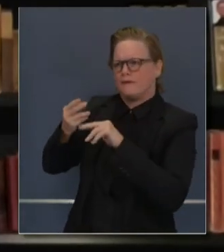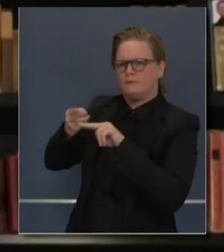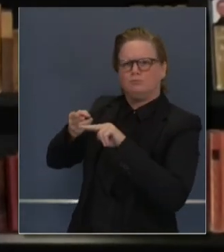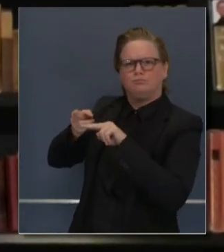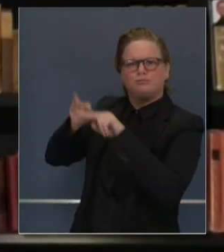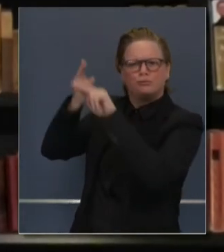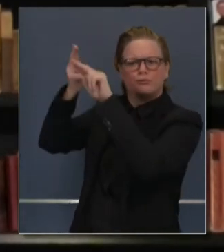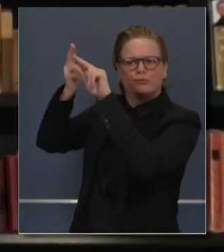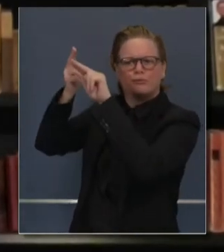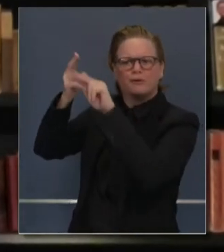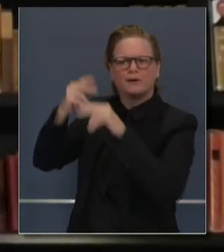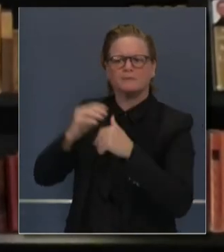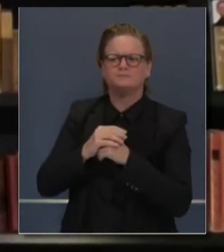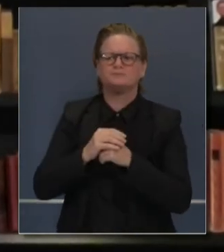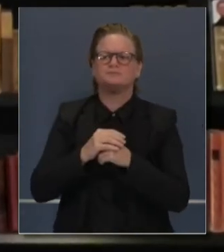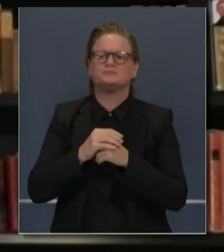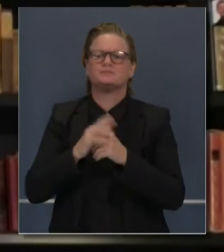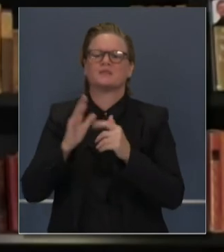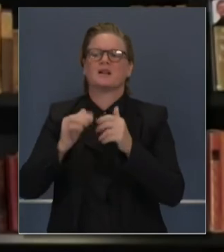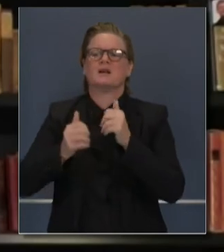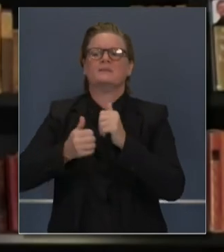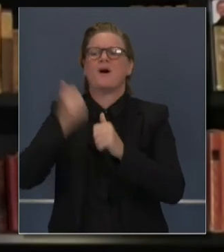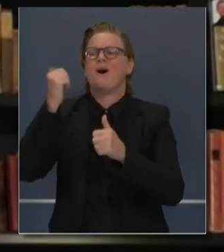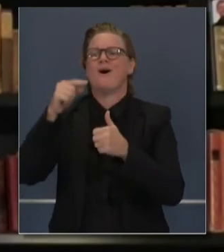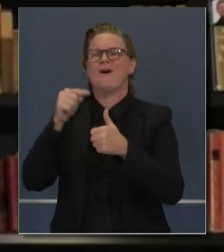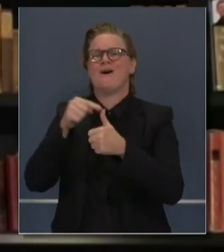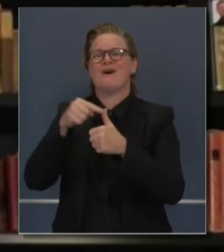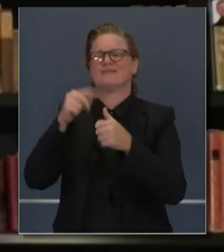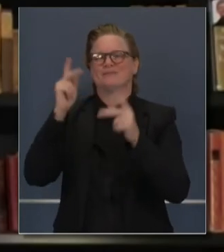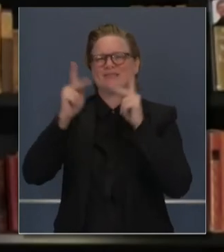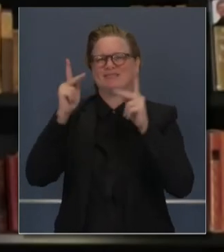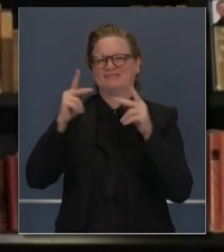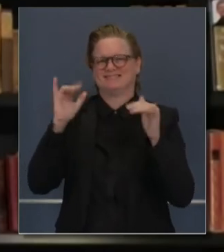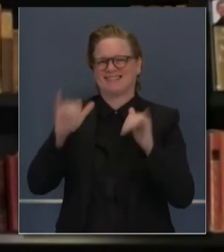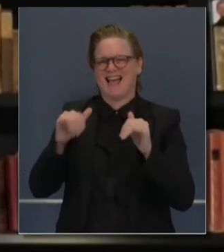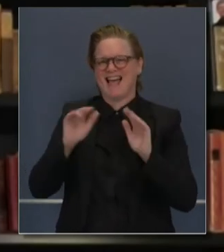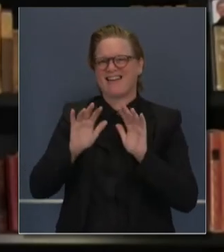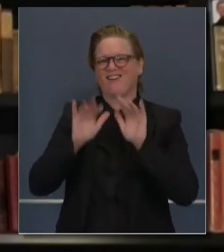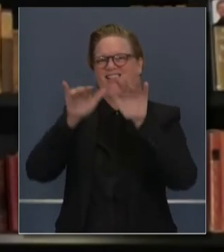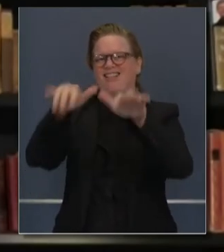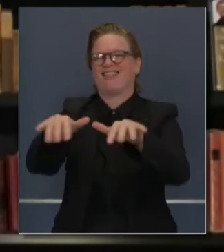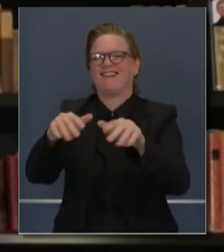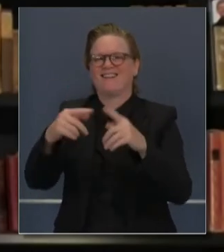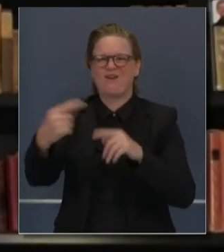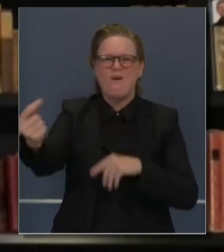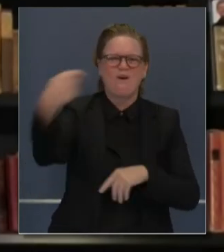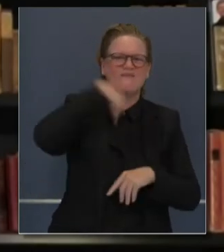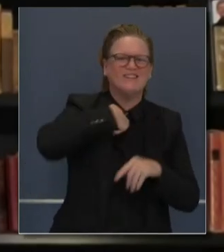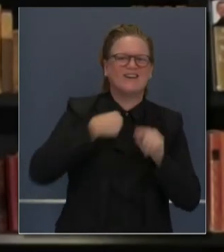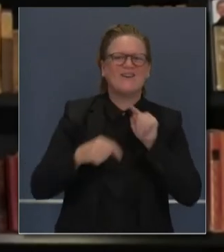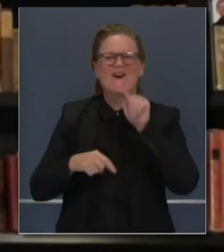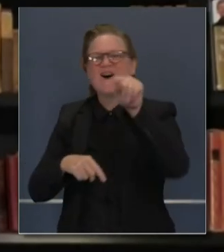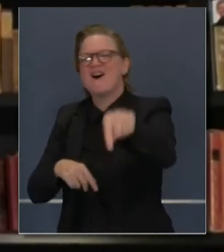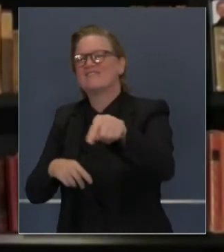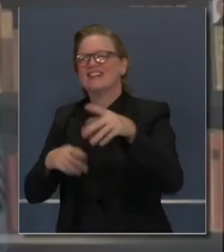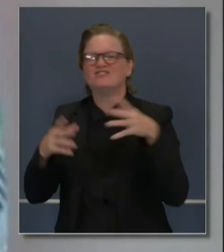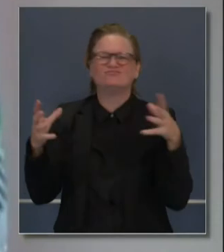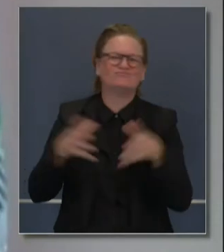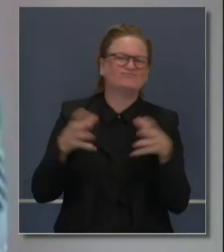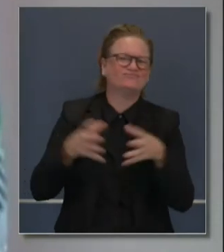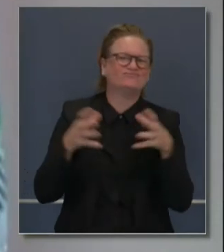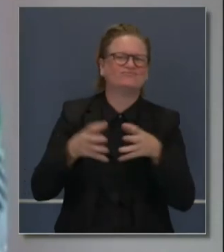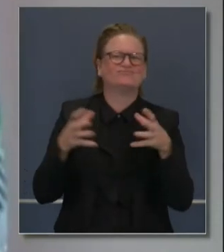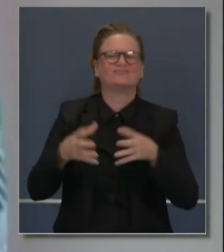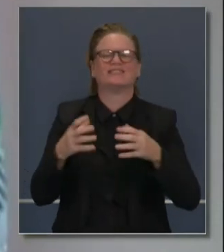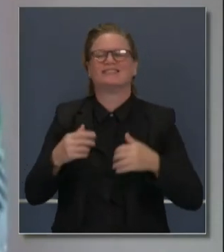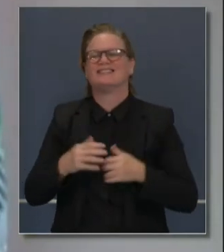notably in households and in gatherings outside of our household as well. Doctor?